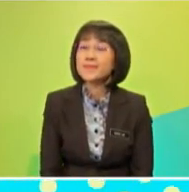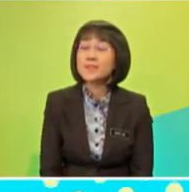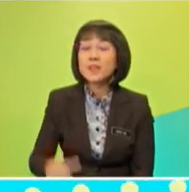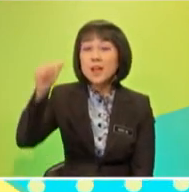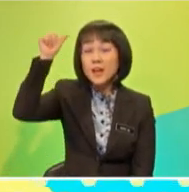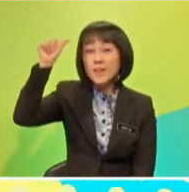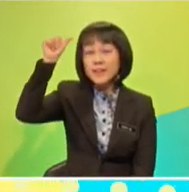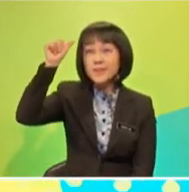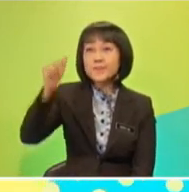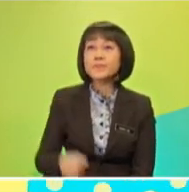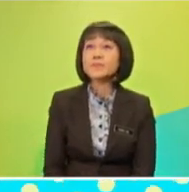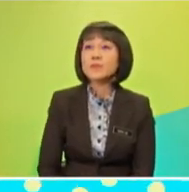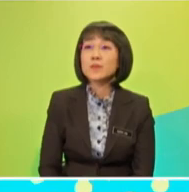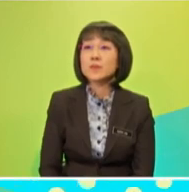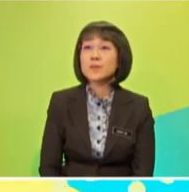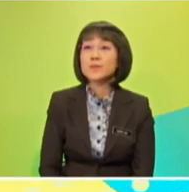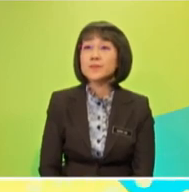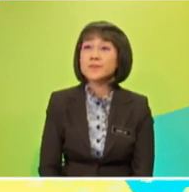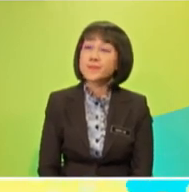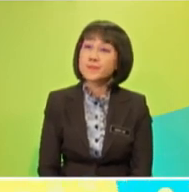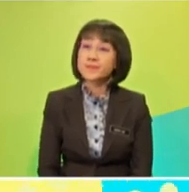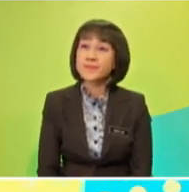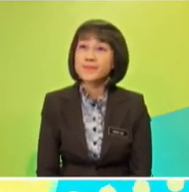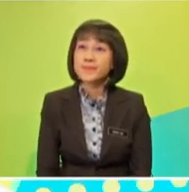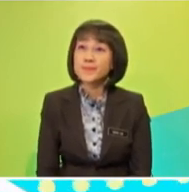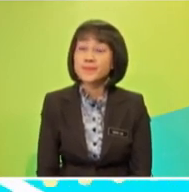Aaron, what's he doing?